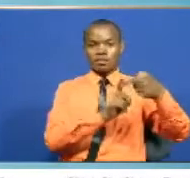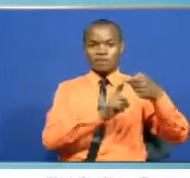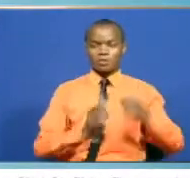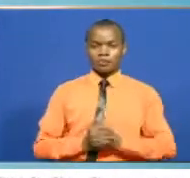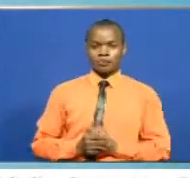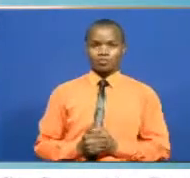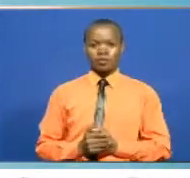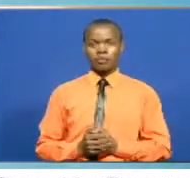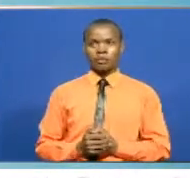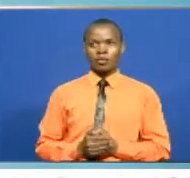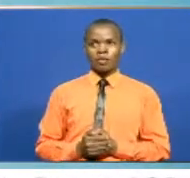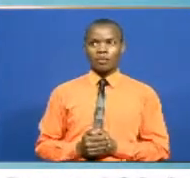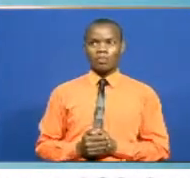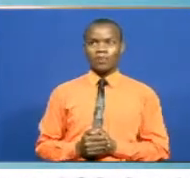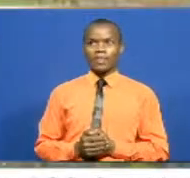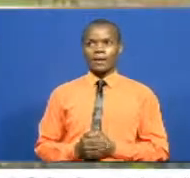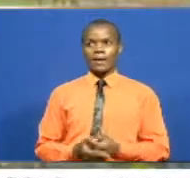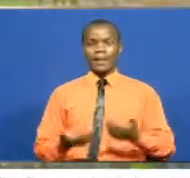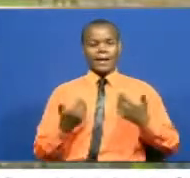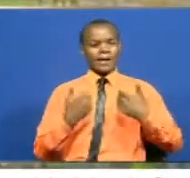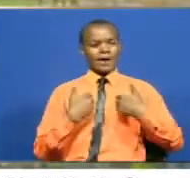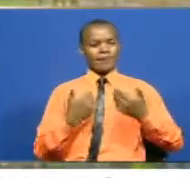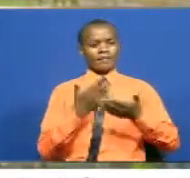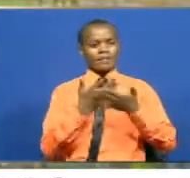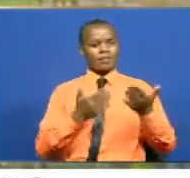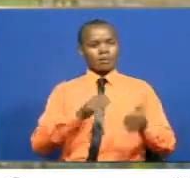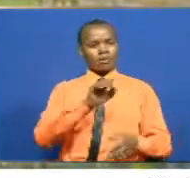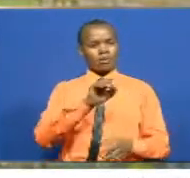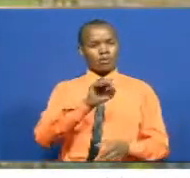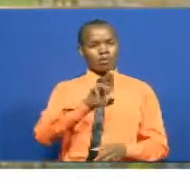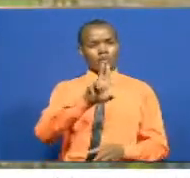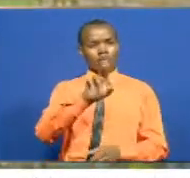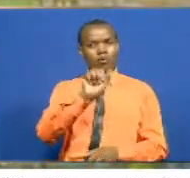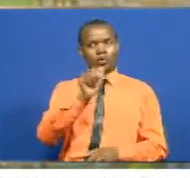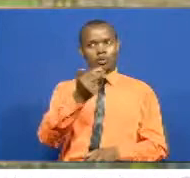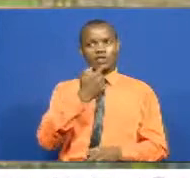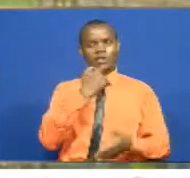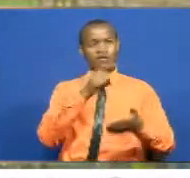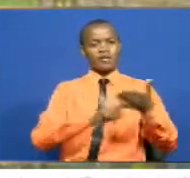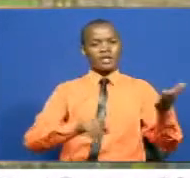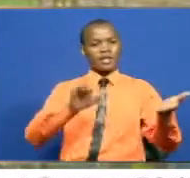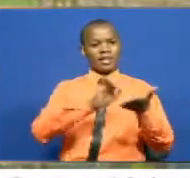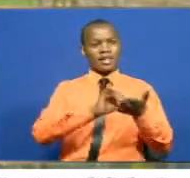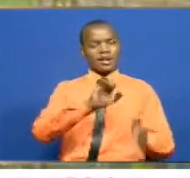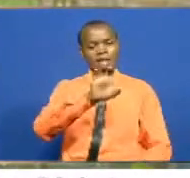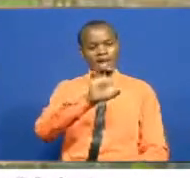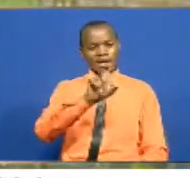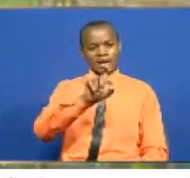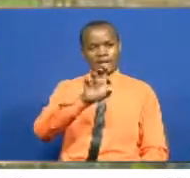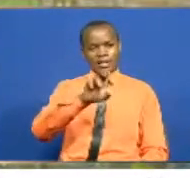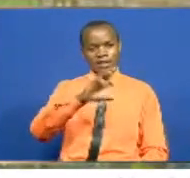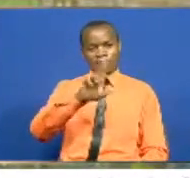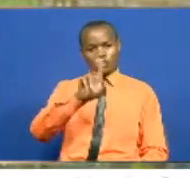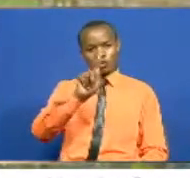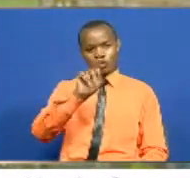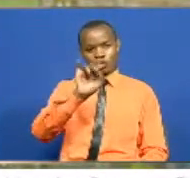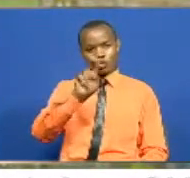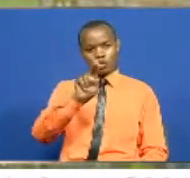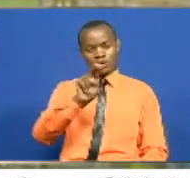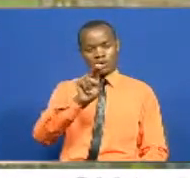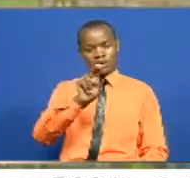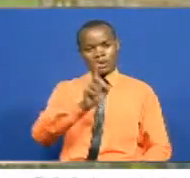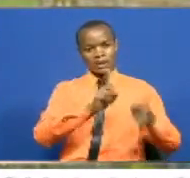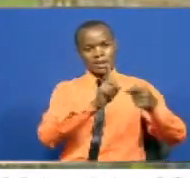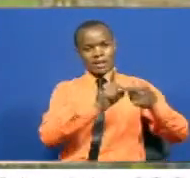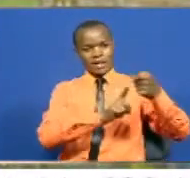Coach Sadat, there's something Bush has mentioned, and let me call it execution. Let me just use the same words he used, and making it,